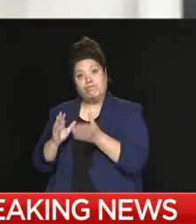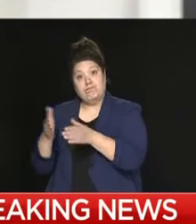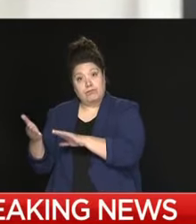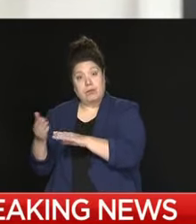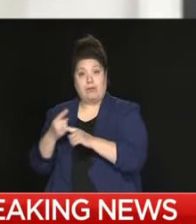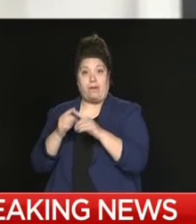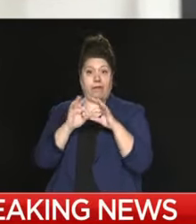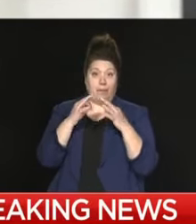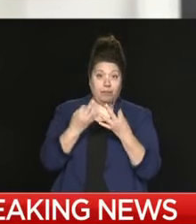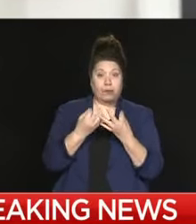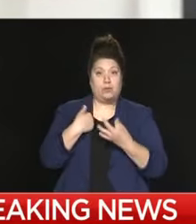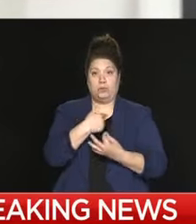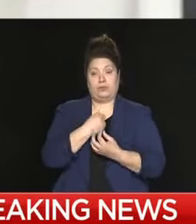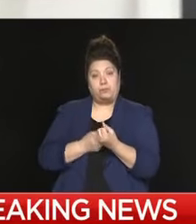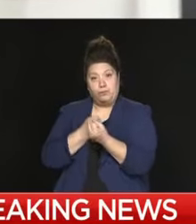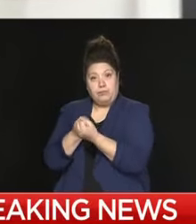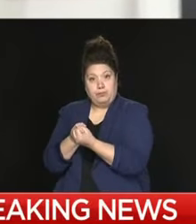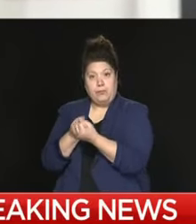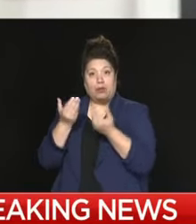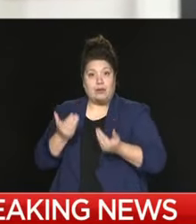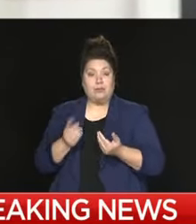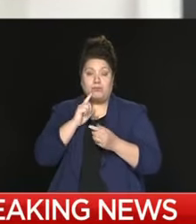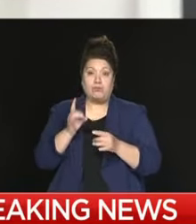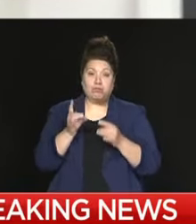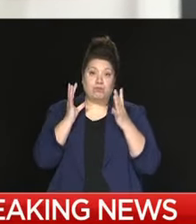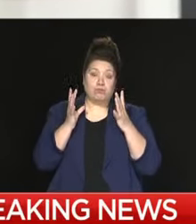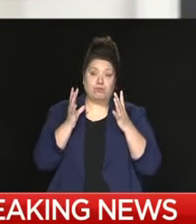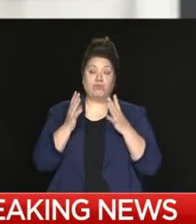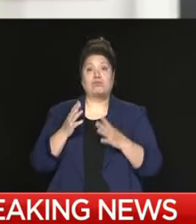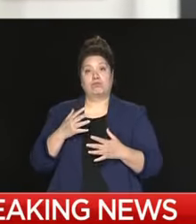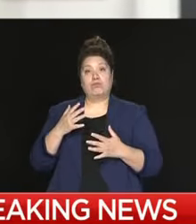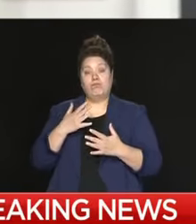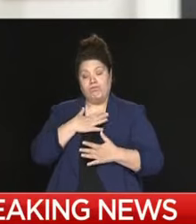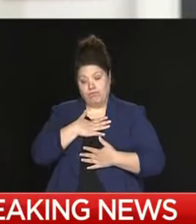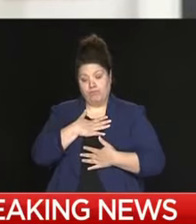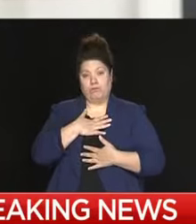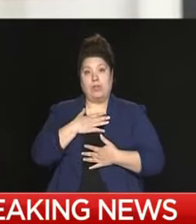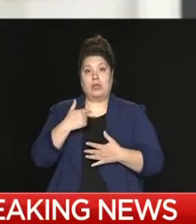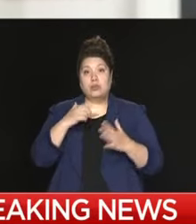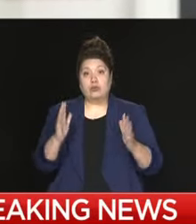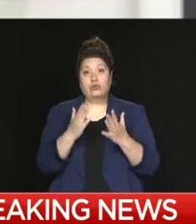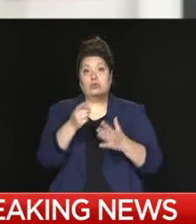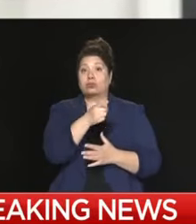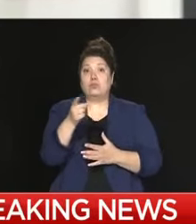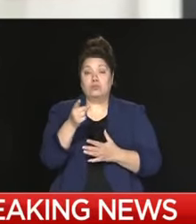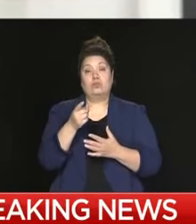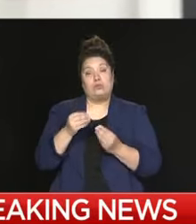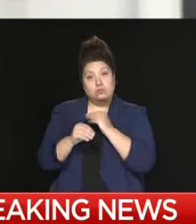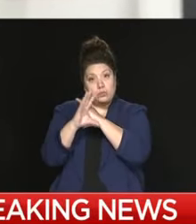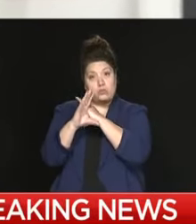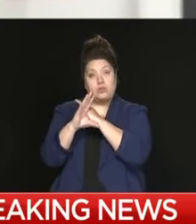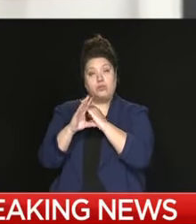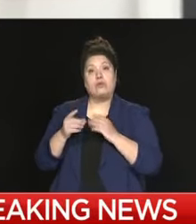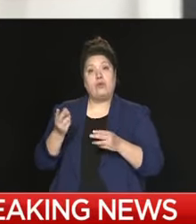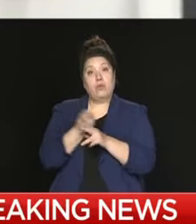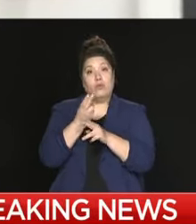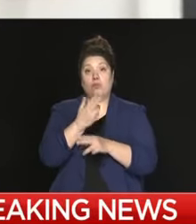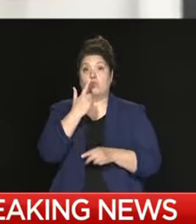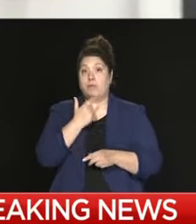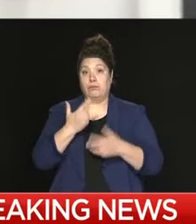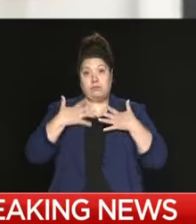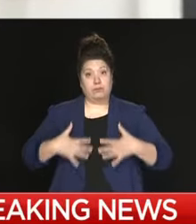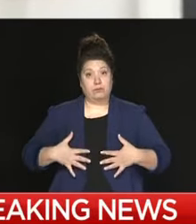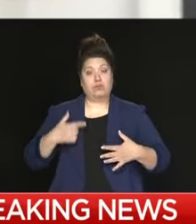difficult times. I hope that you will be numerous in joining us for this virtual visual and to wear red as a show of solidarity